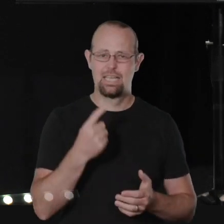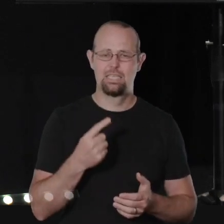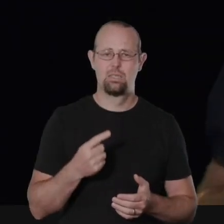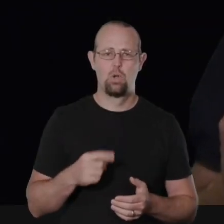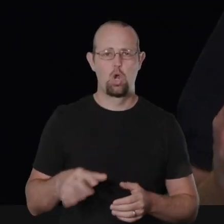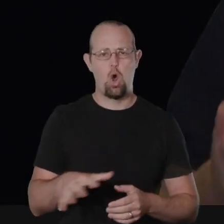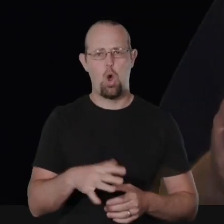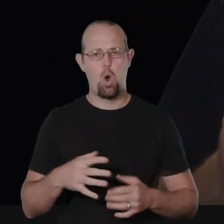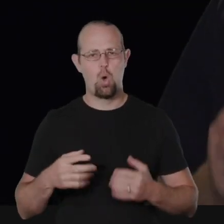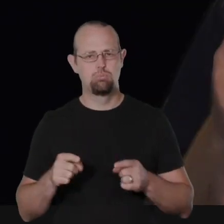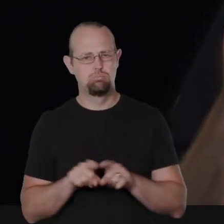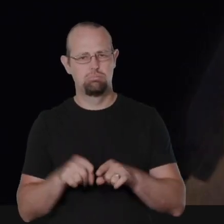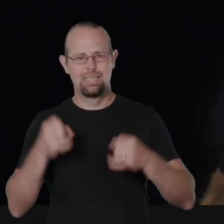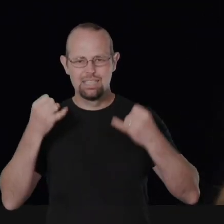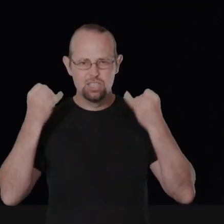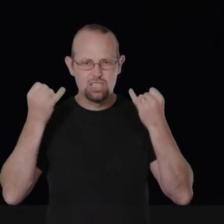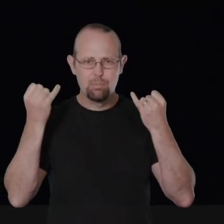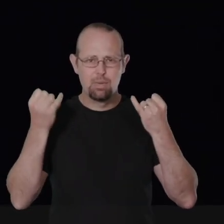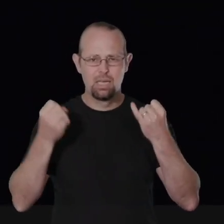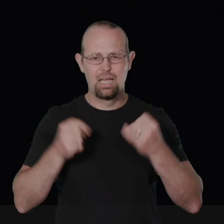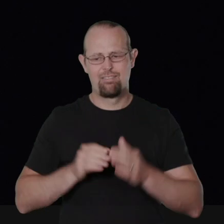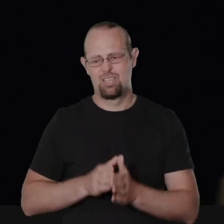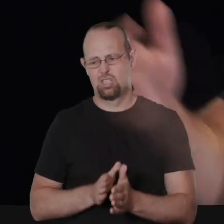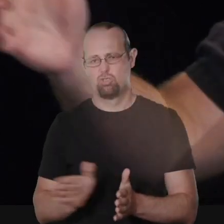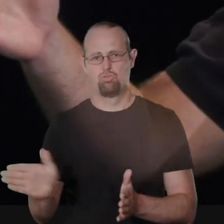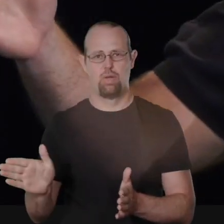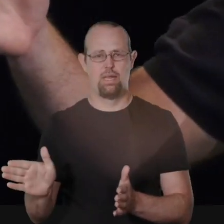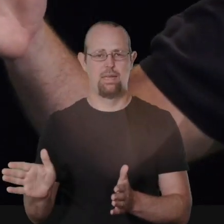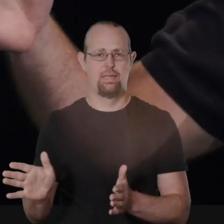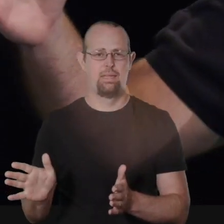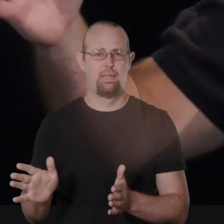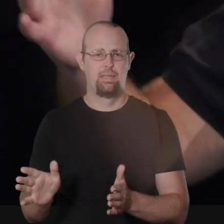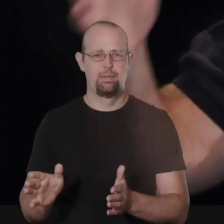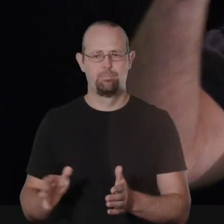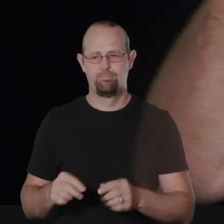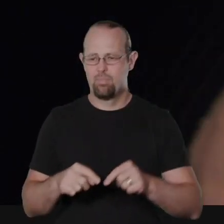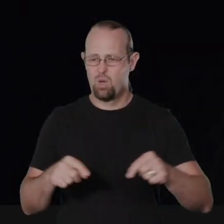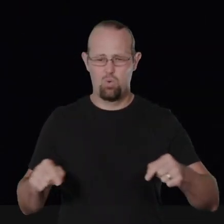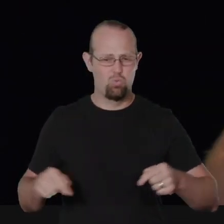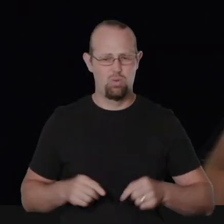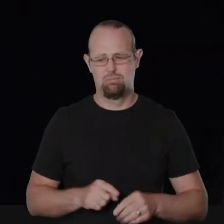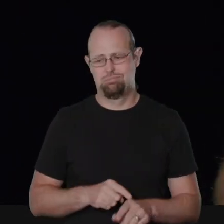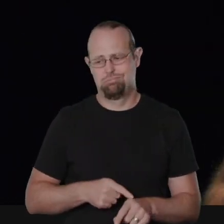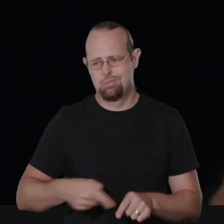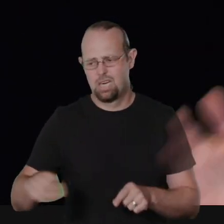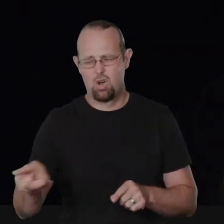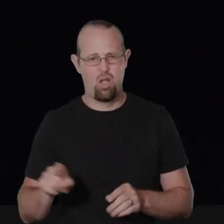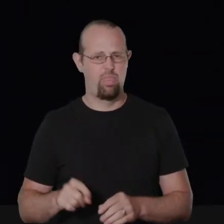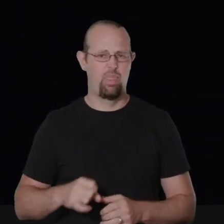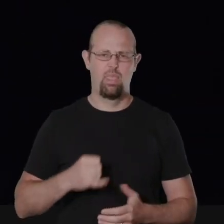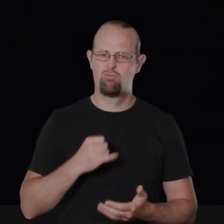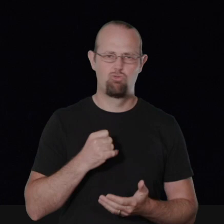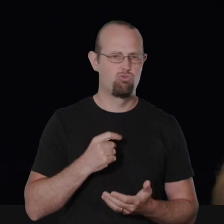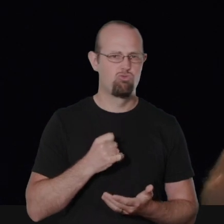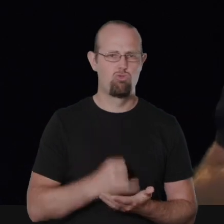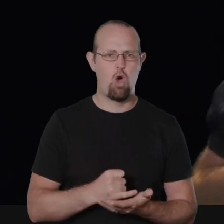into. The Bible says we all, like sheep, have gone astray. Even when we try to go the right way, we end